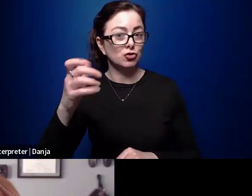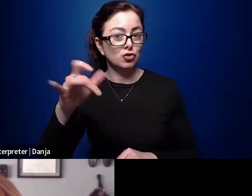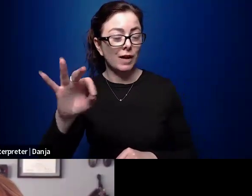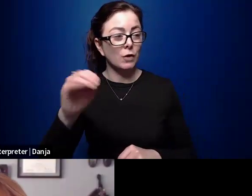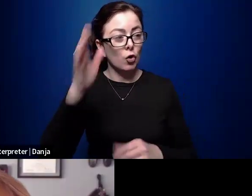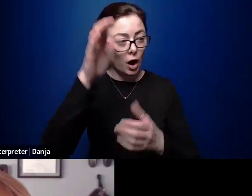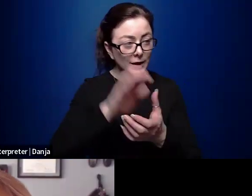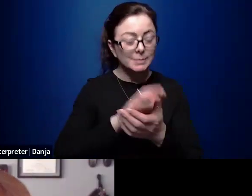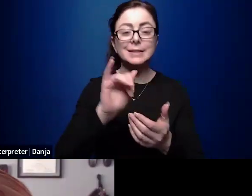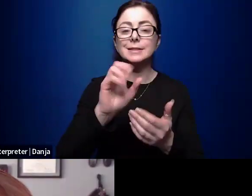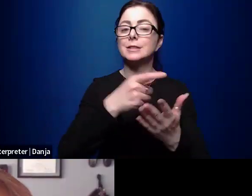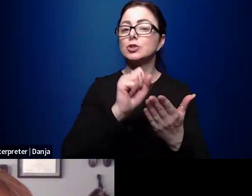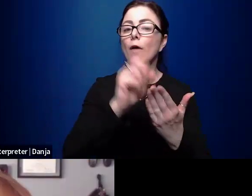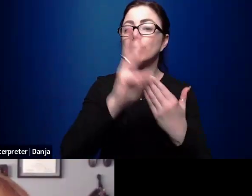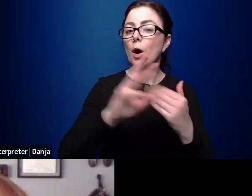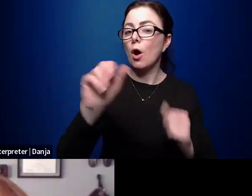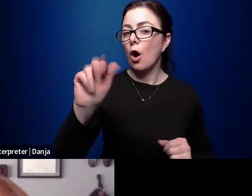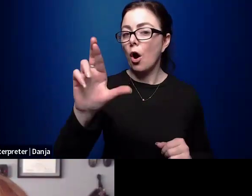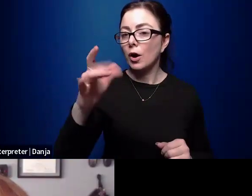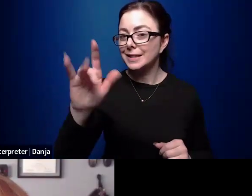forward to hearing your story, Shelly.